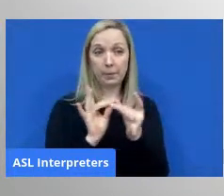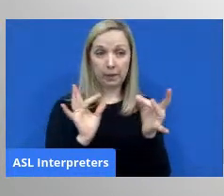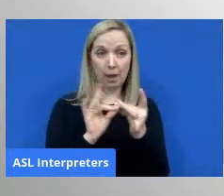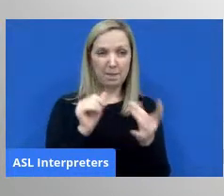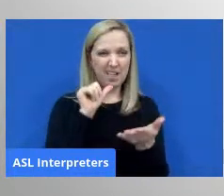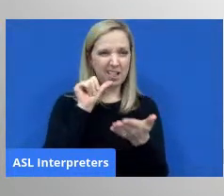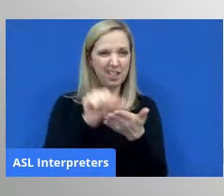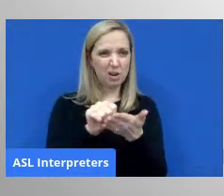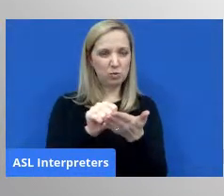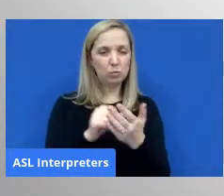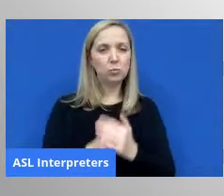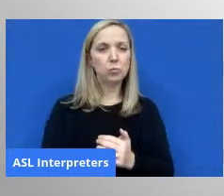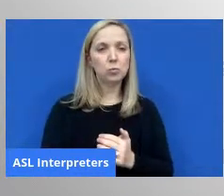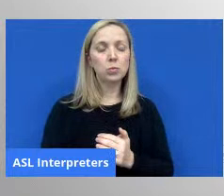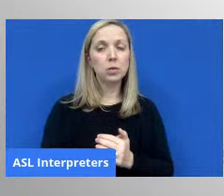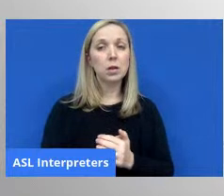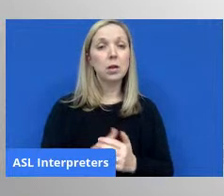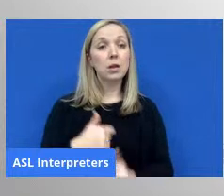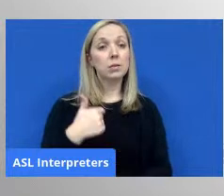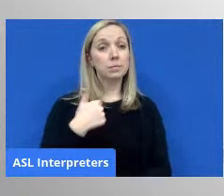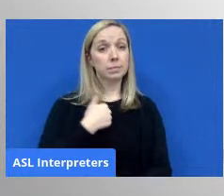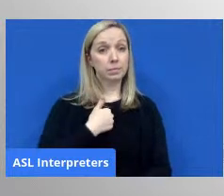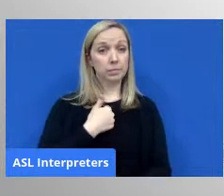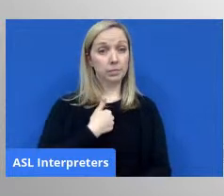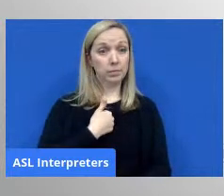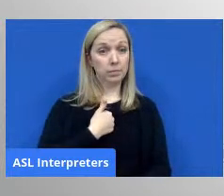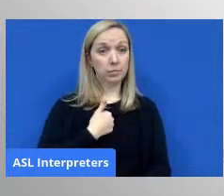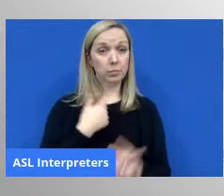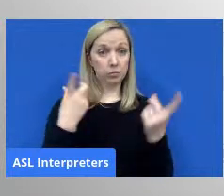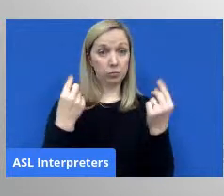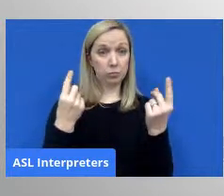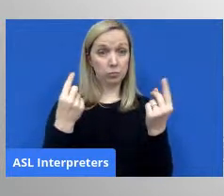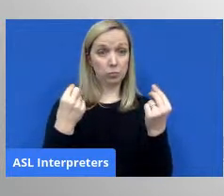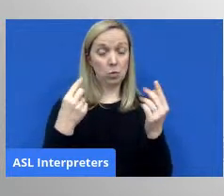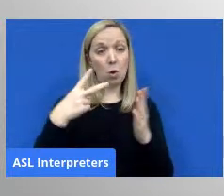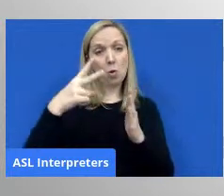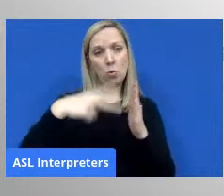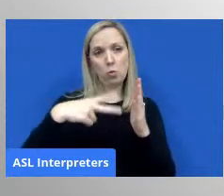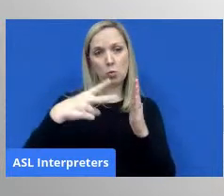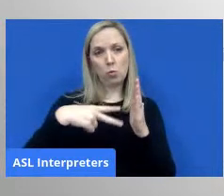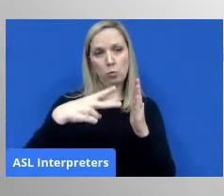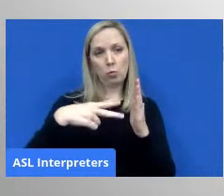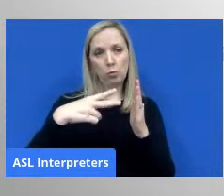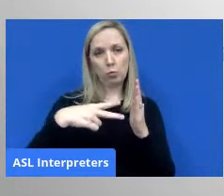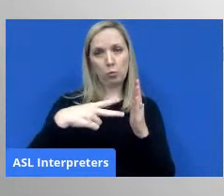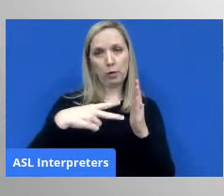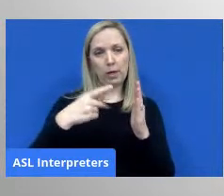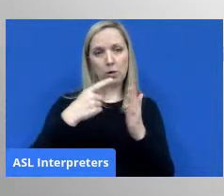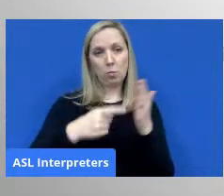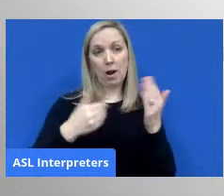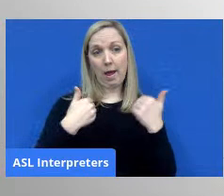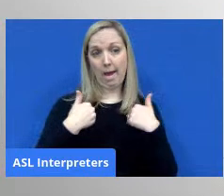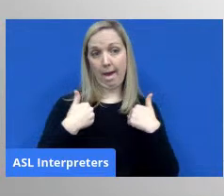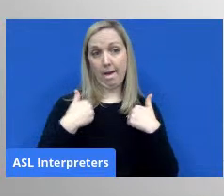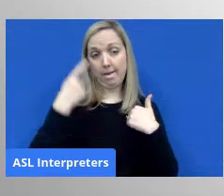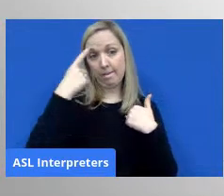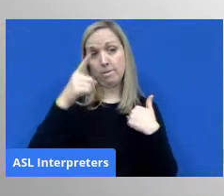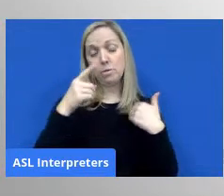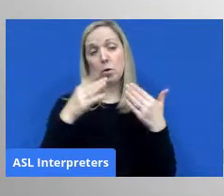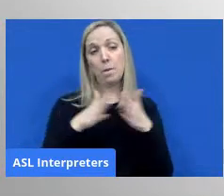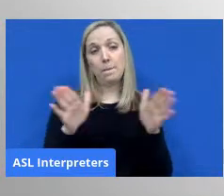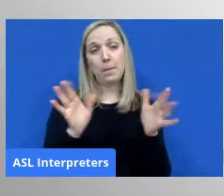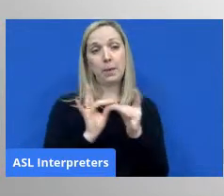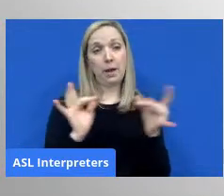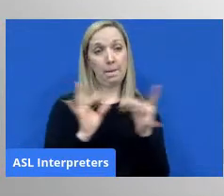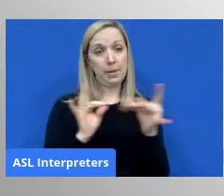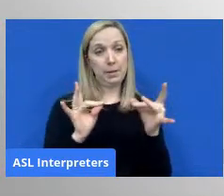And I will read what I have for public comment here.